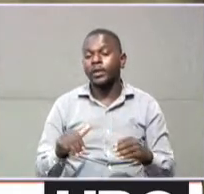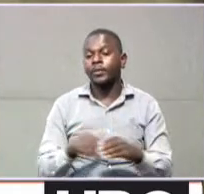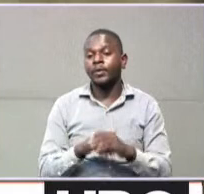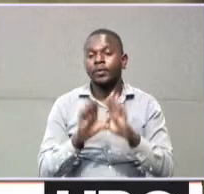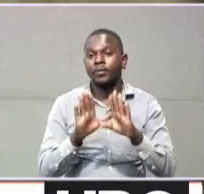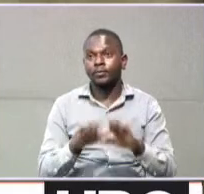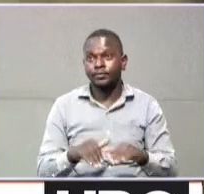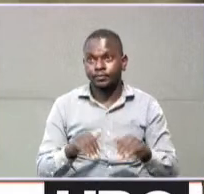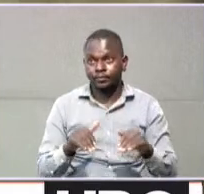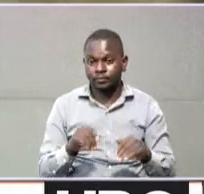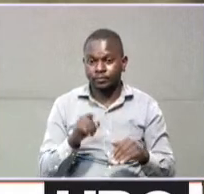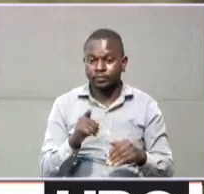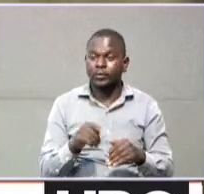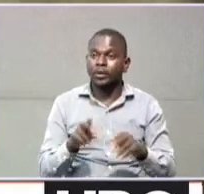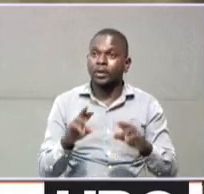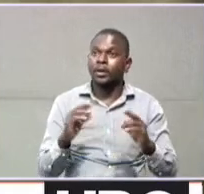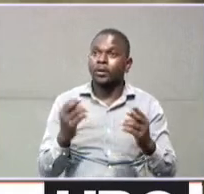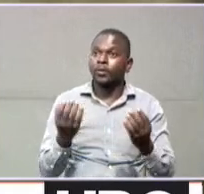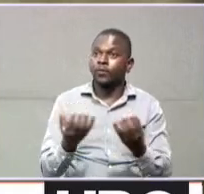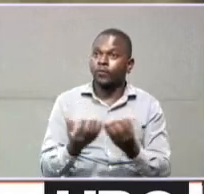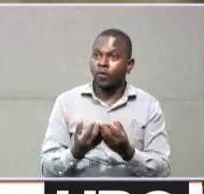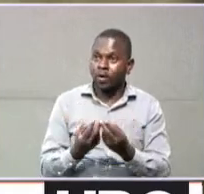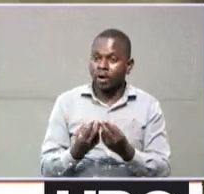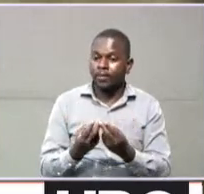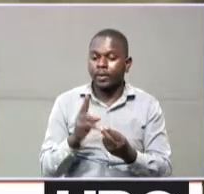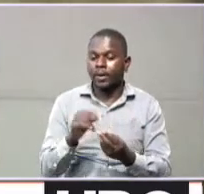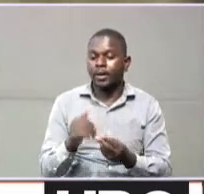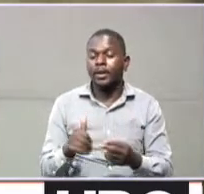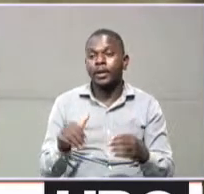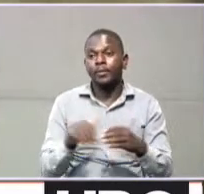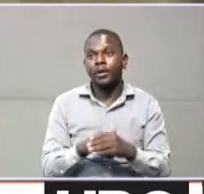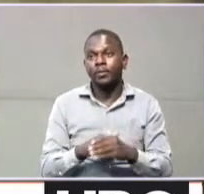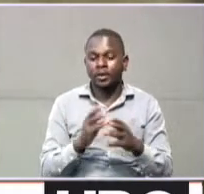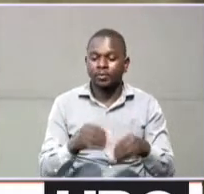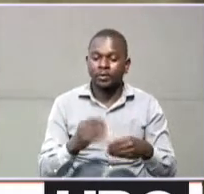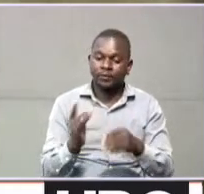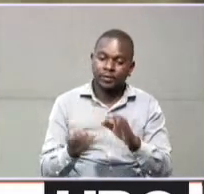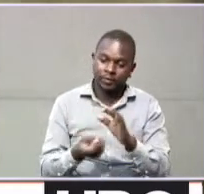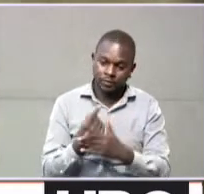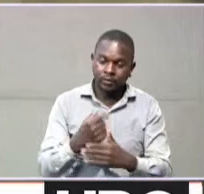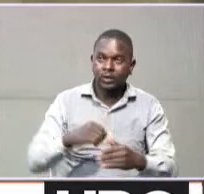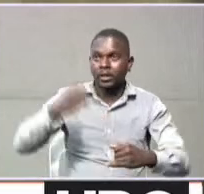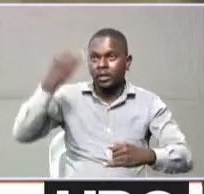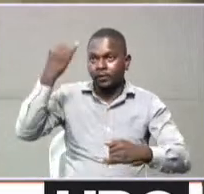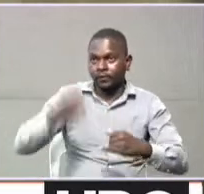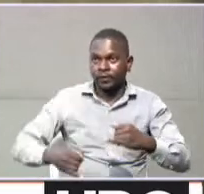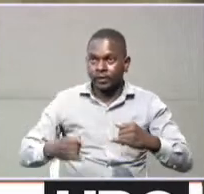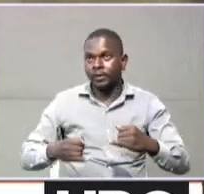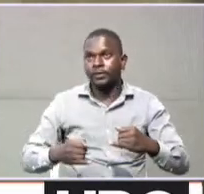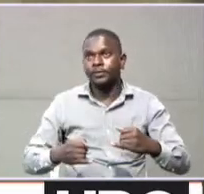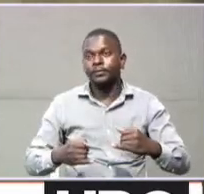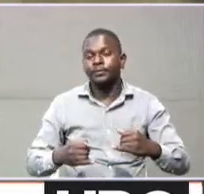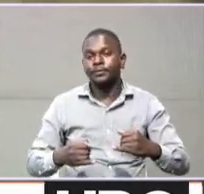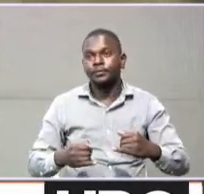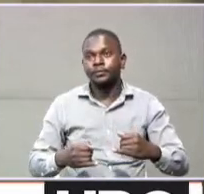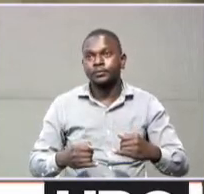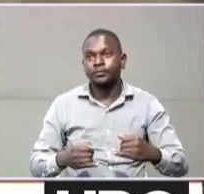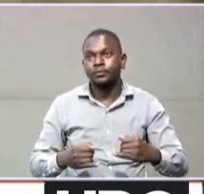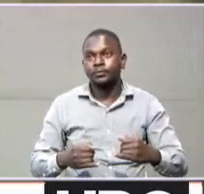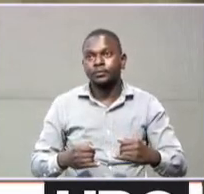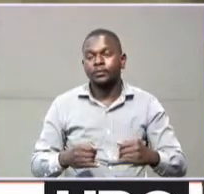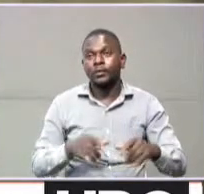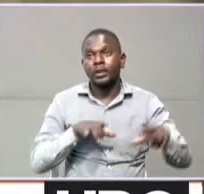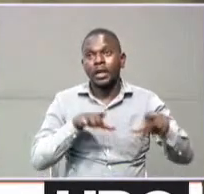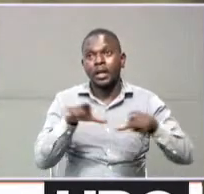house this is a forum where any member can be given opportunity and finally there is language